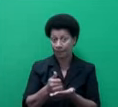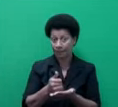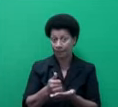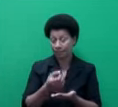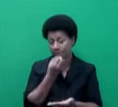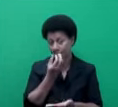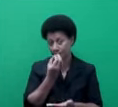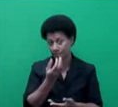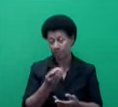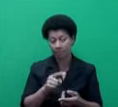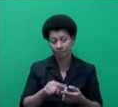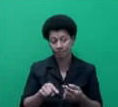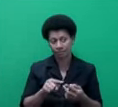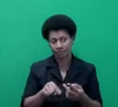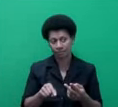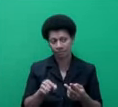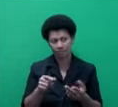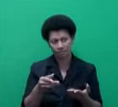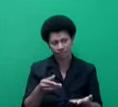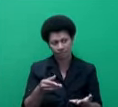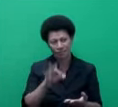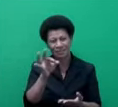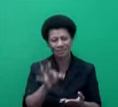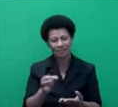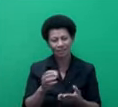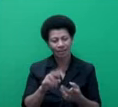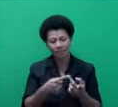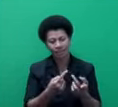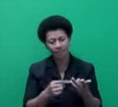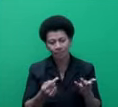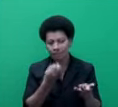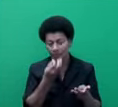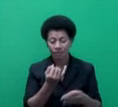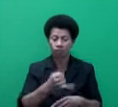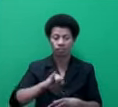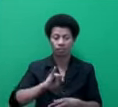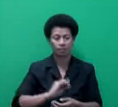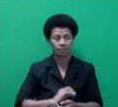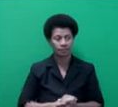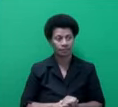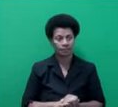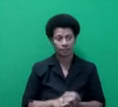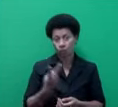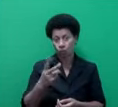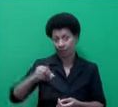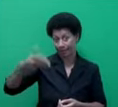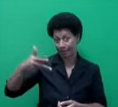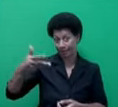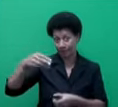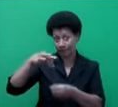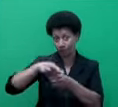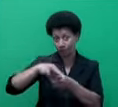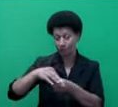out. And I know Gavoko's actually percentages were all wrong. Now the voter turnout in 2018, Honourable Speaker,